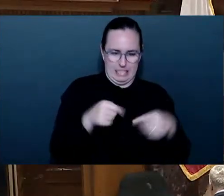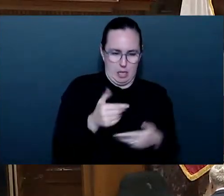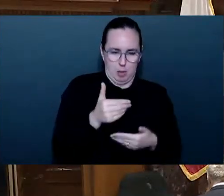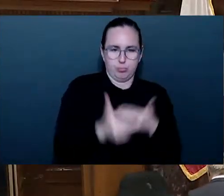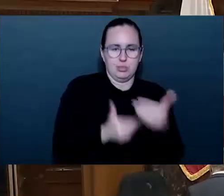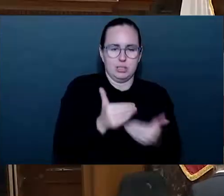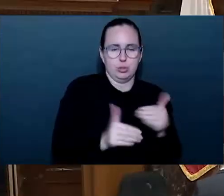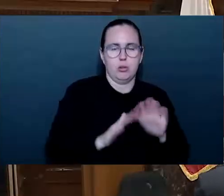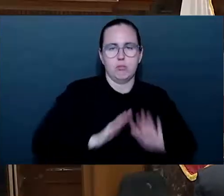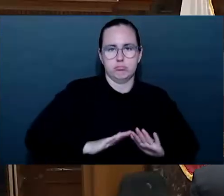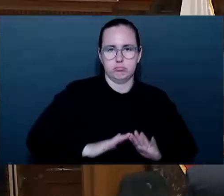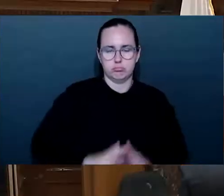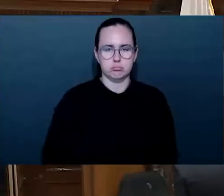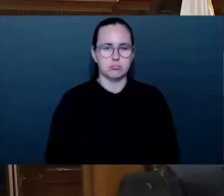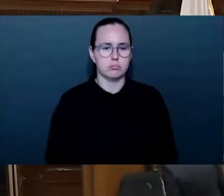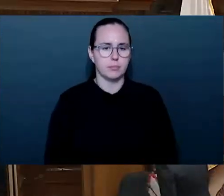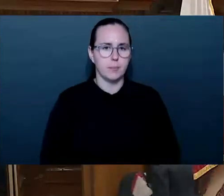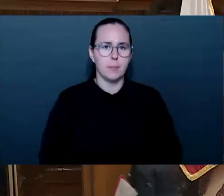Madam Clerk.